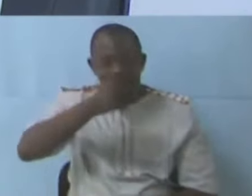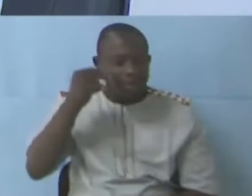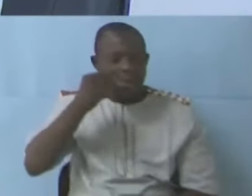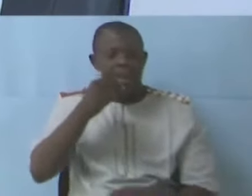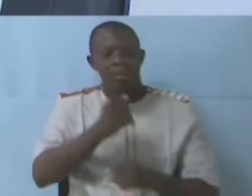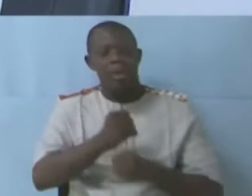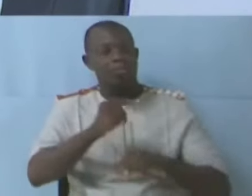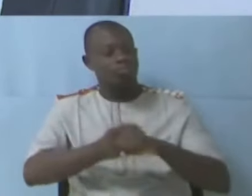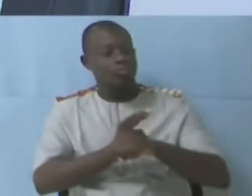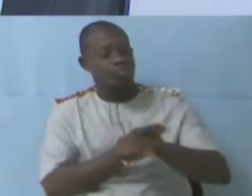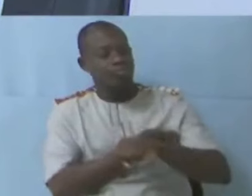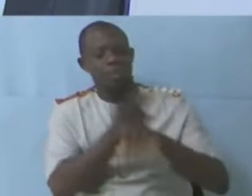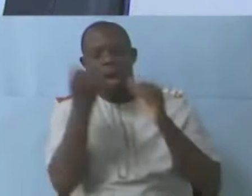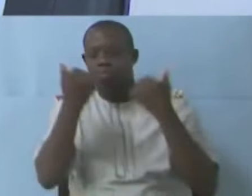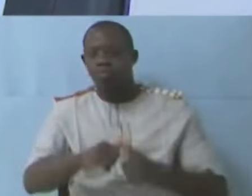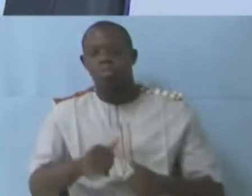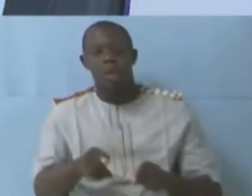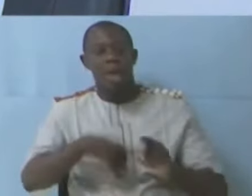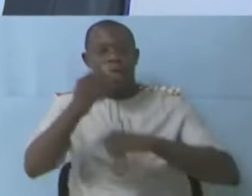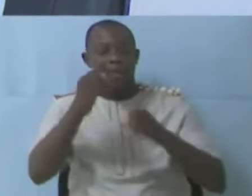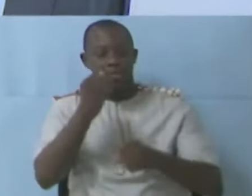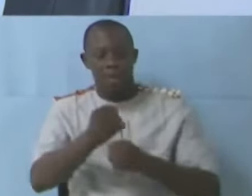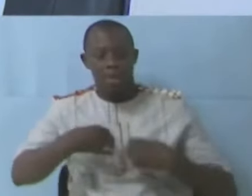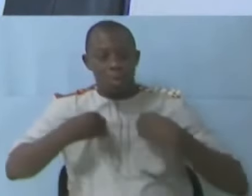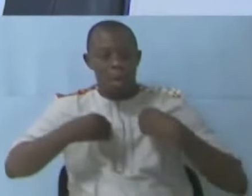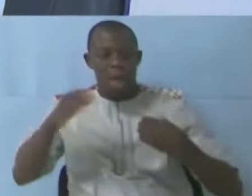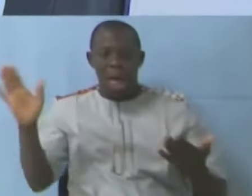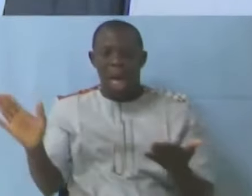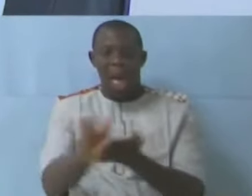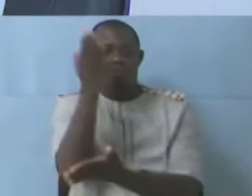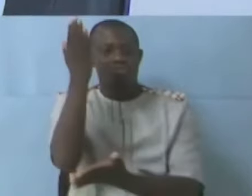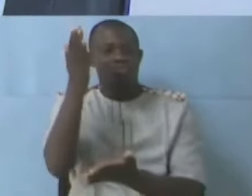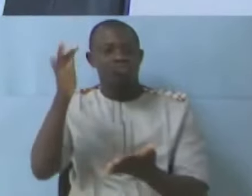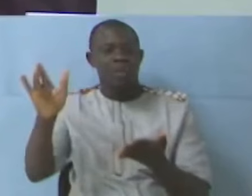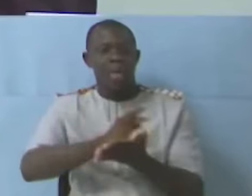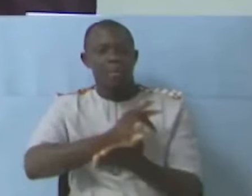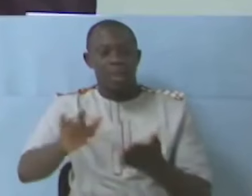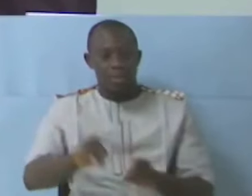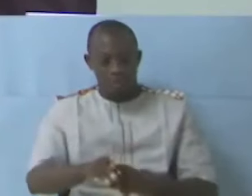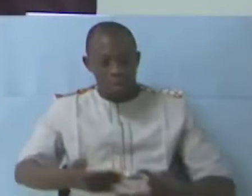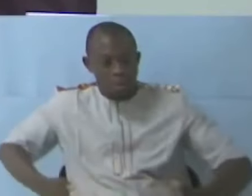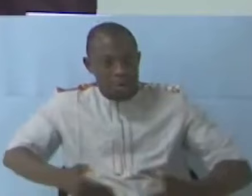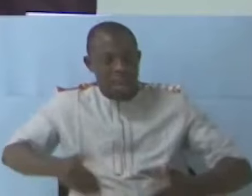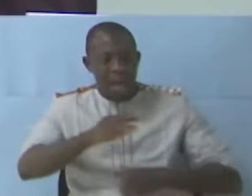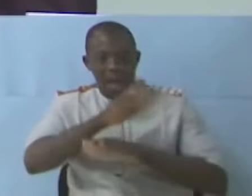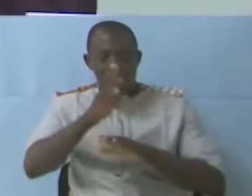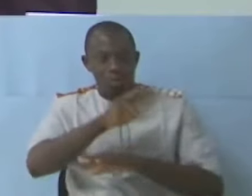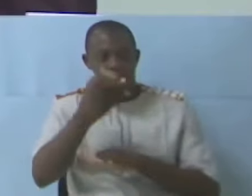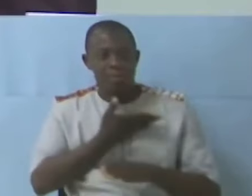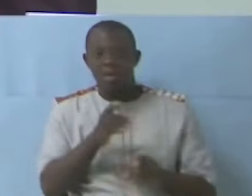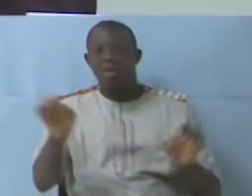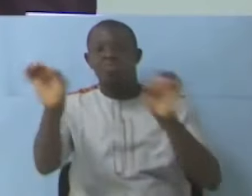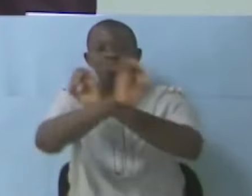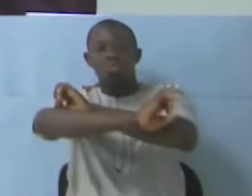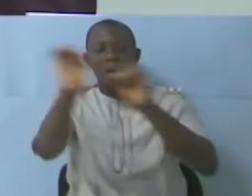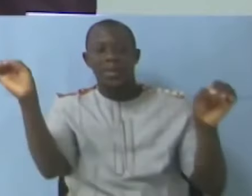They break my after face. You see me man naked. And I was undressed nakedly. Not even your underwear. Nothing. Solo lo dara